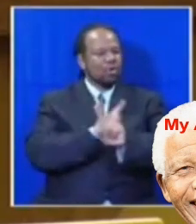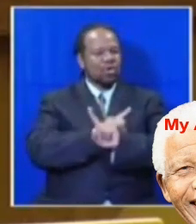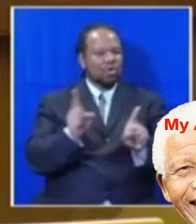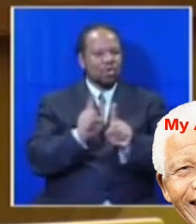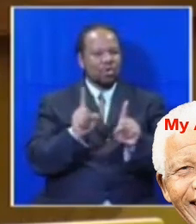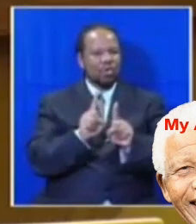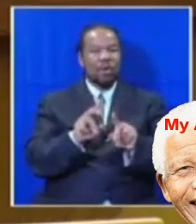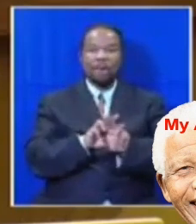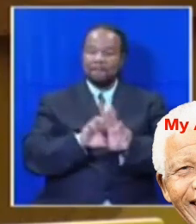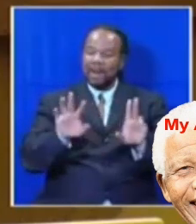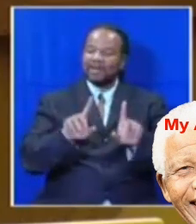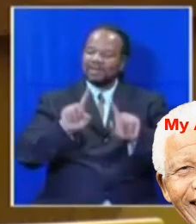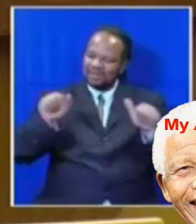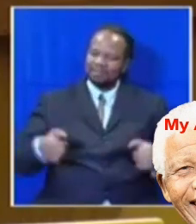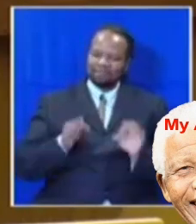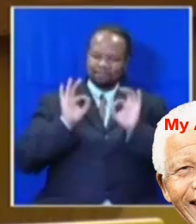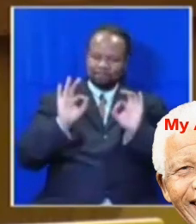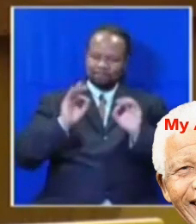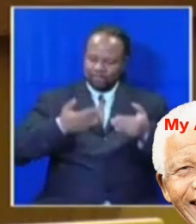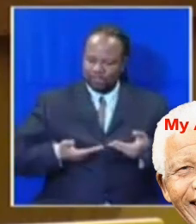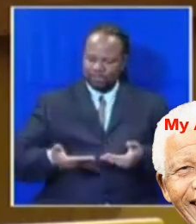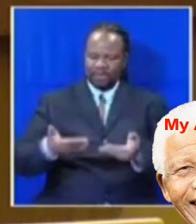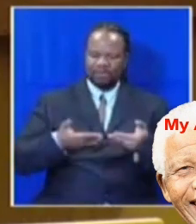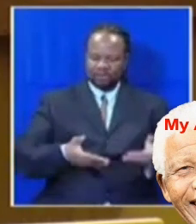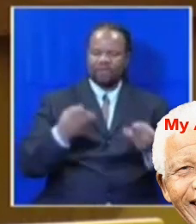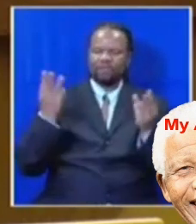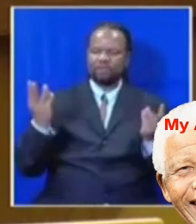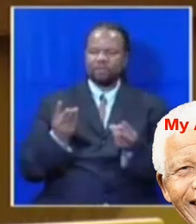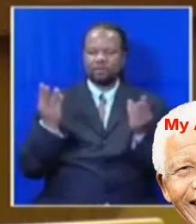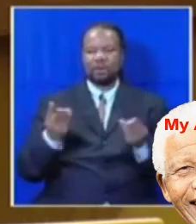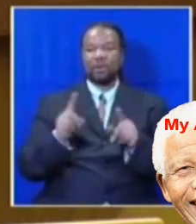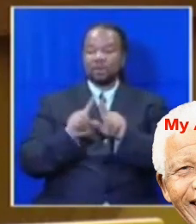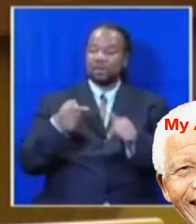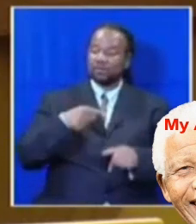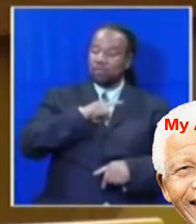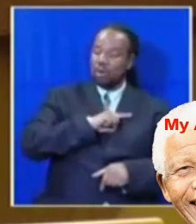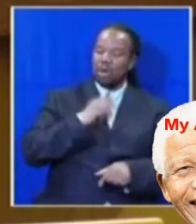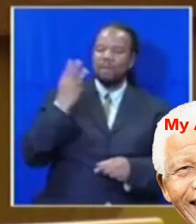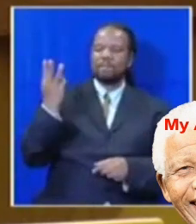to be of service to our people. It is for this reason that the majority of South Africans